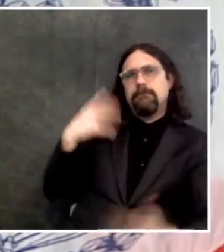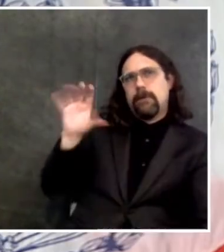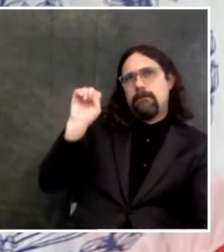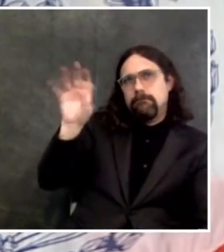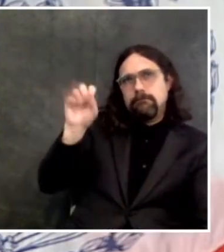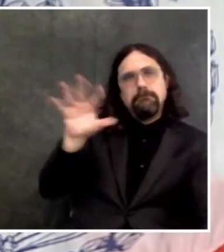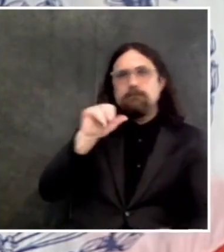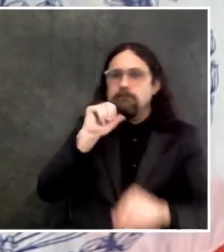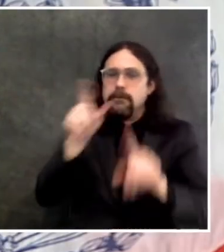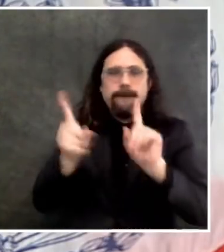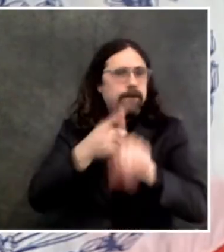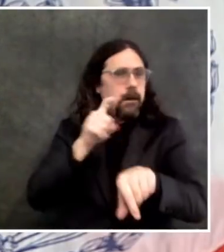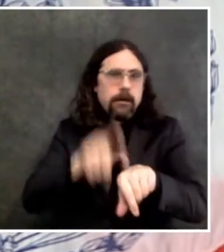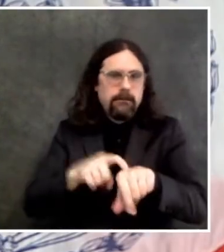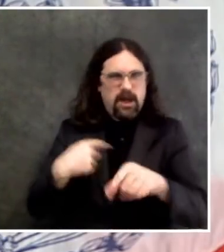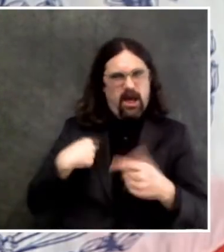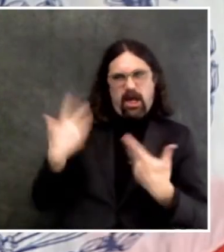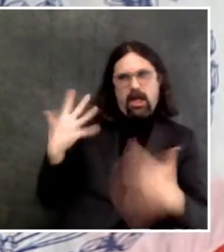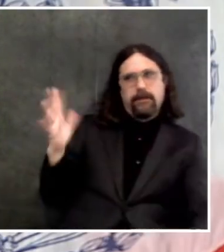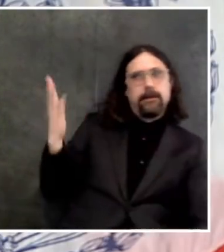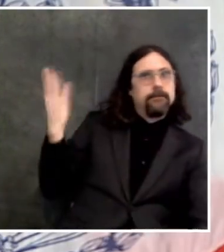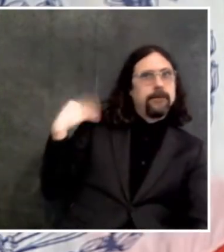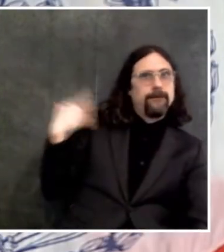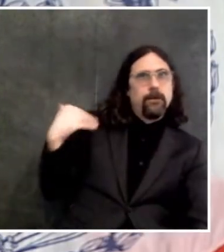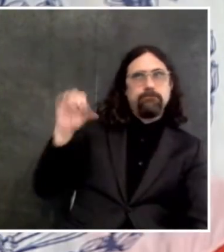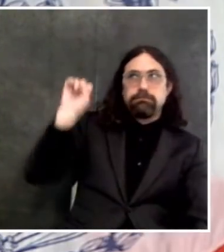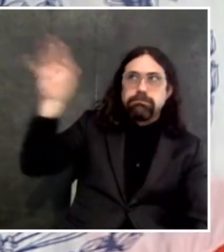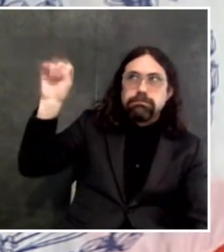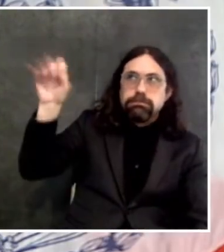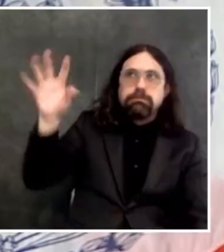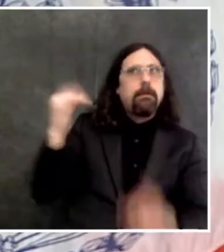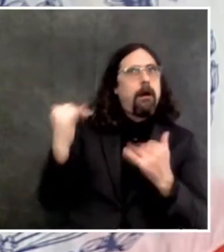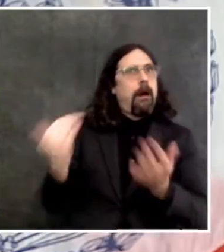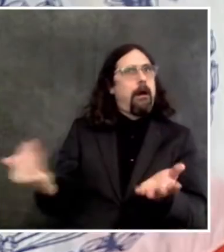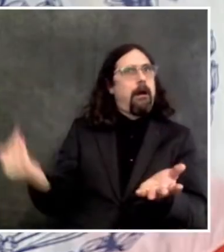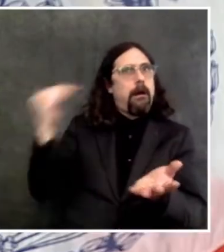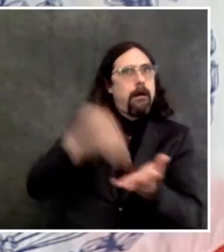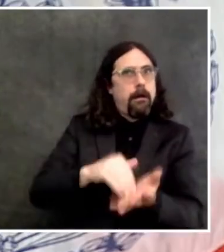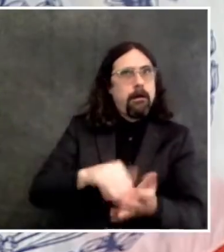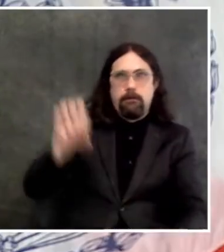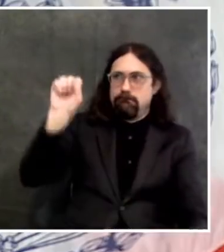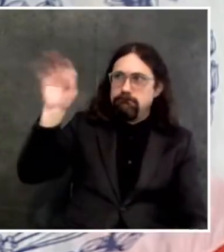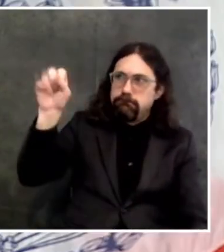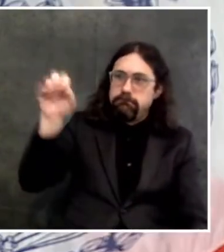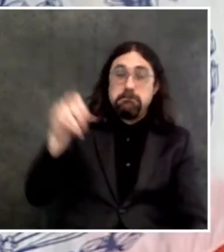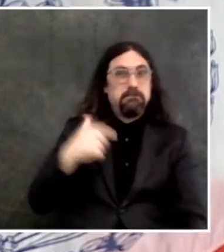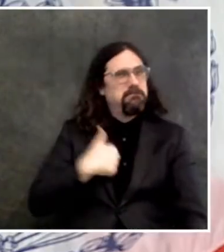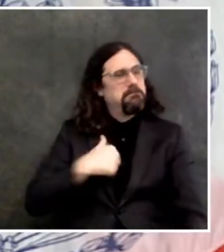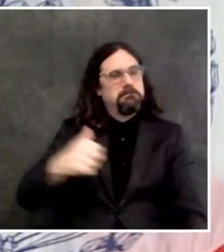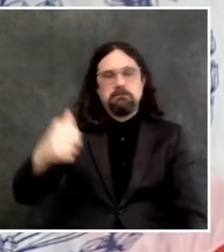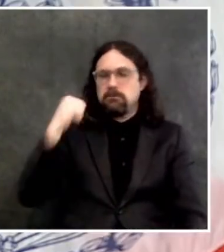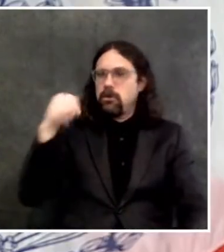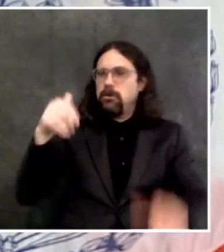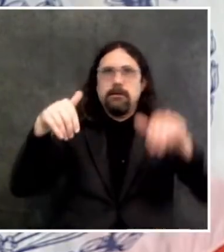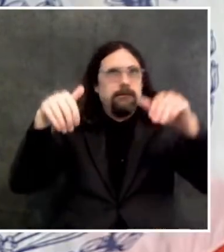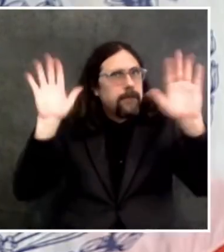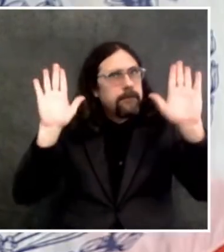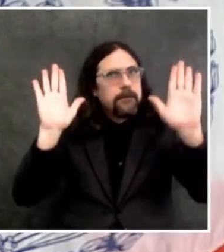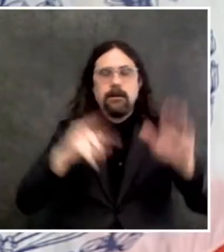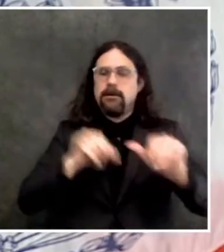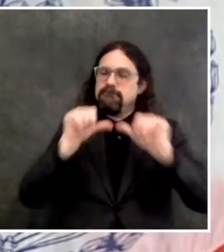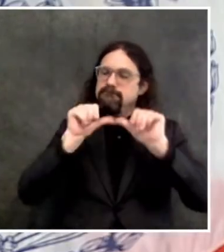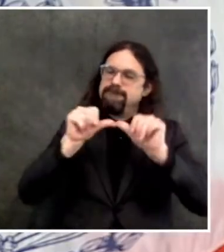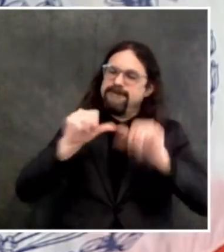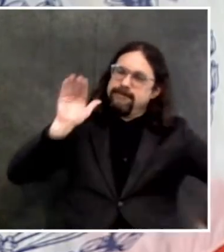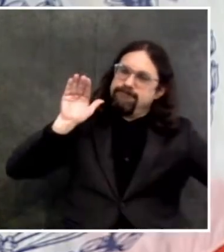talking to the FEMA administrator again to reiterate that this is crucial, and he will have the ultimate say over whatever